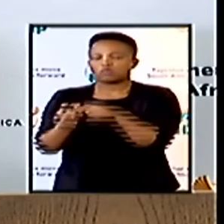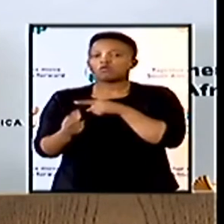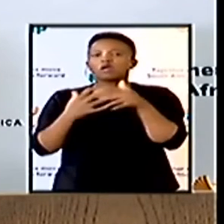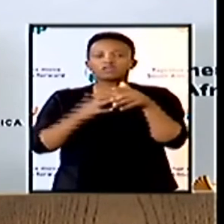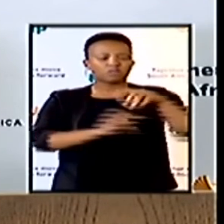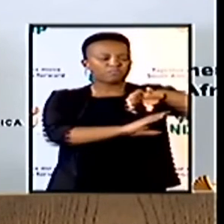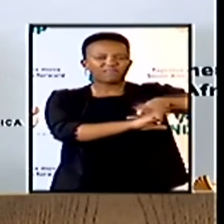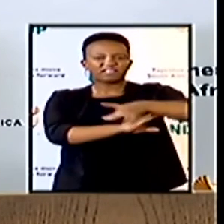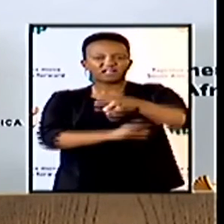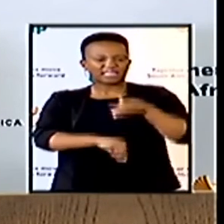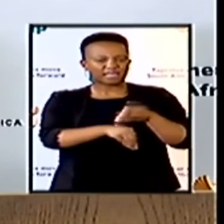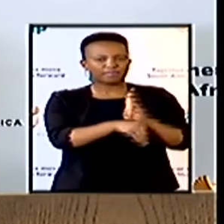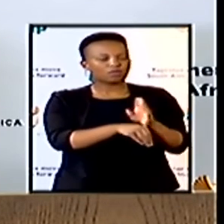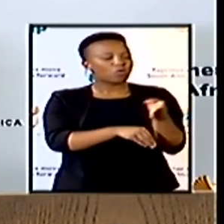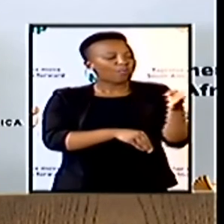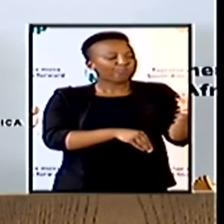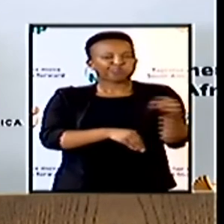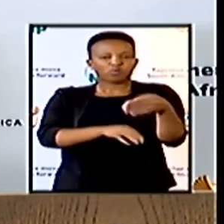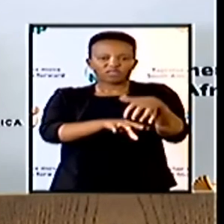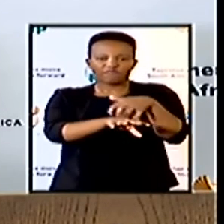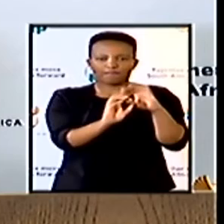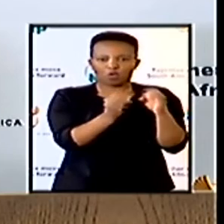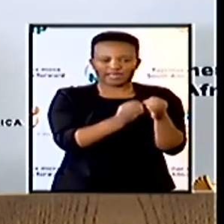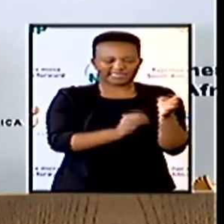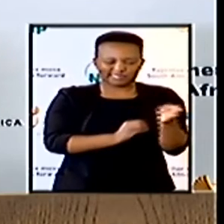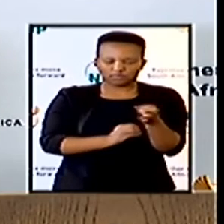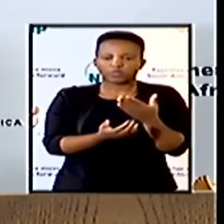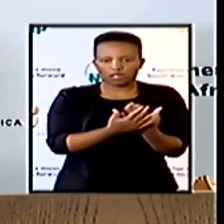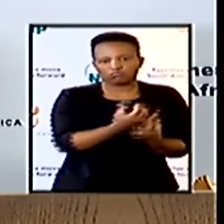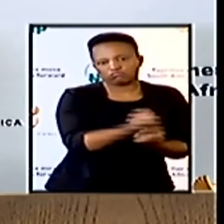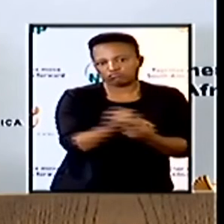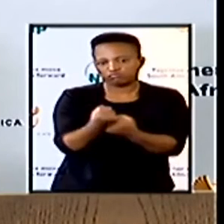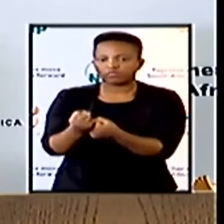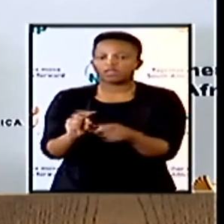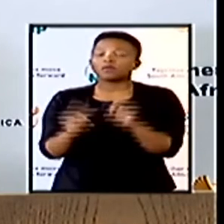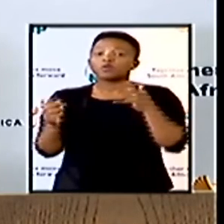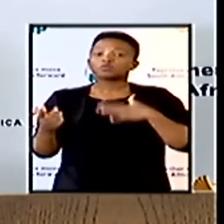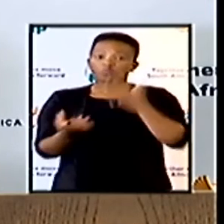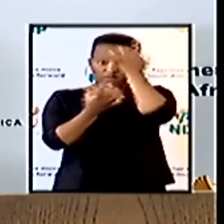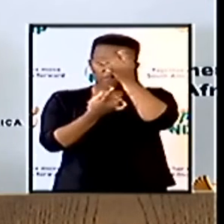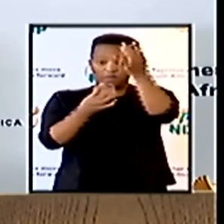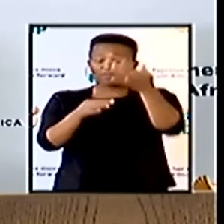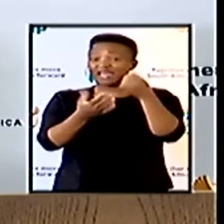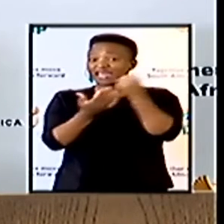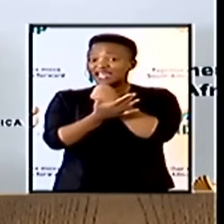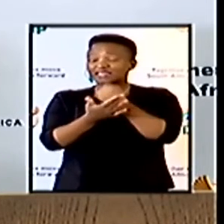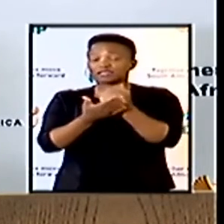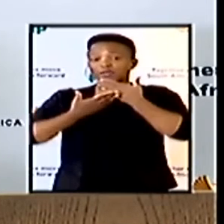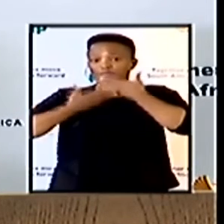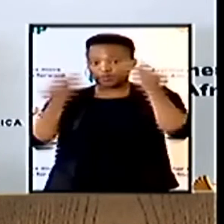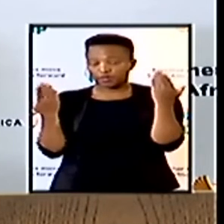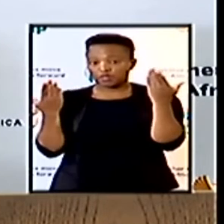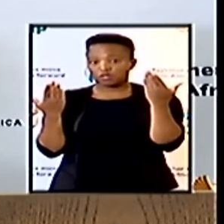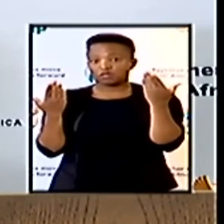with their farmers' organization. We like to indicate, though, that those who are not registered will actually